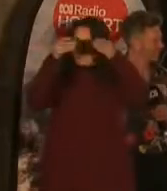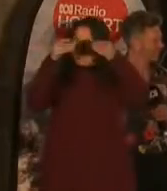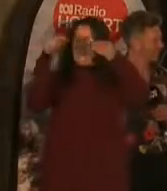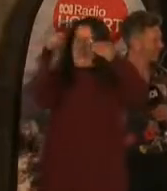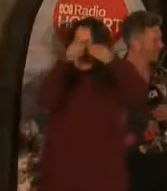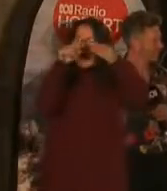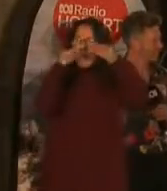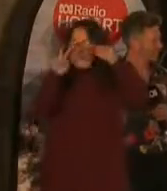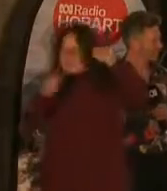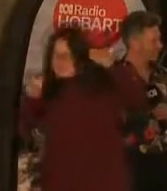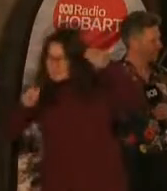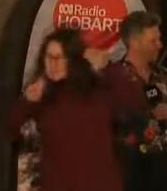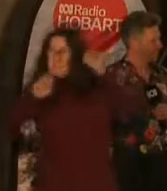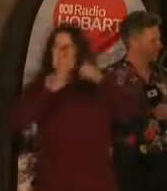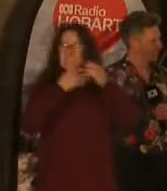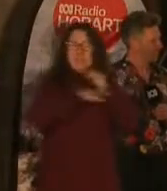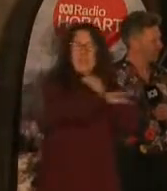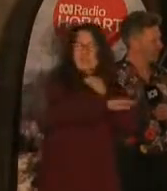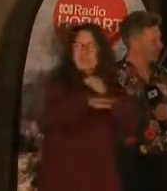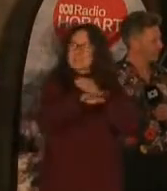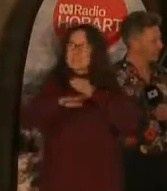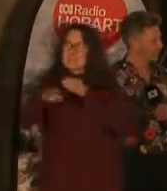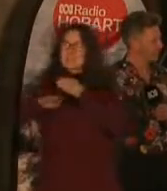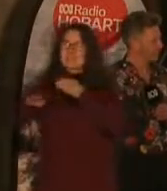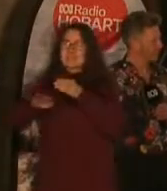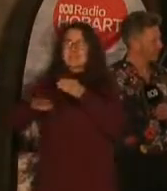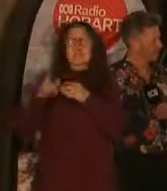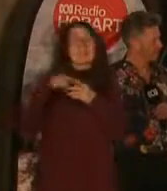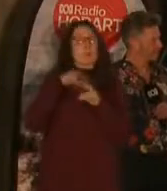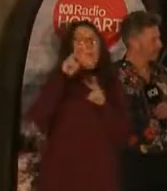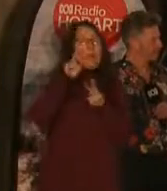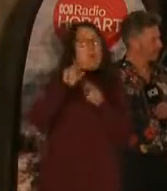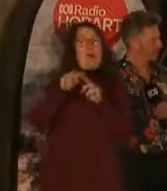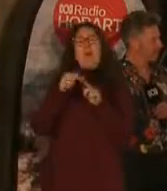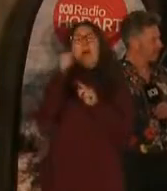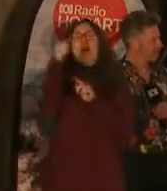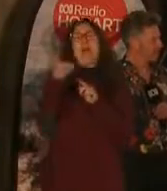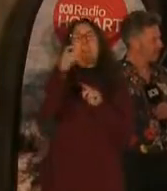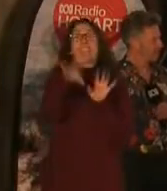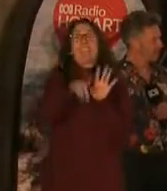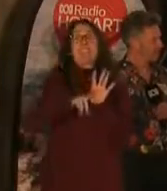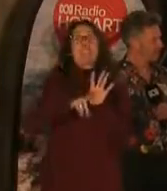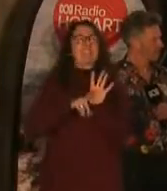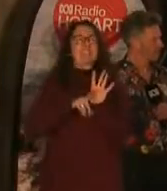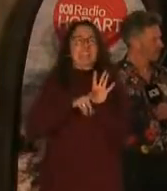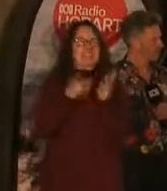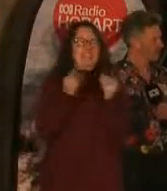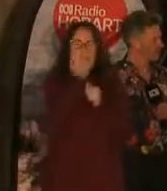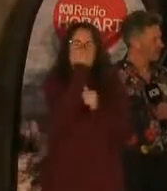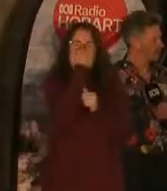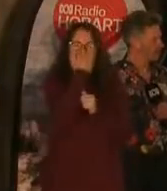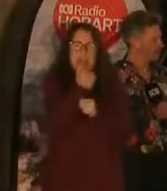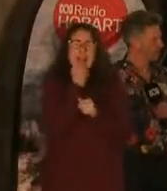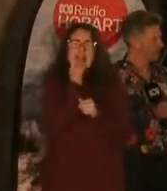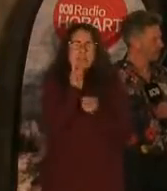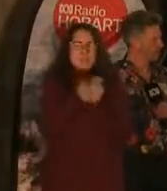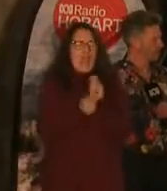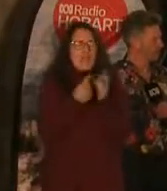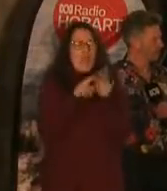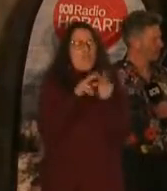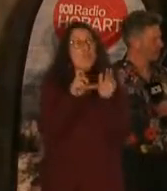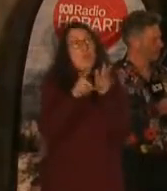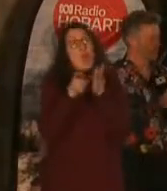as the way we understand Indigenous research will actually change just because of something as simple as changing the coding